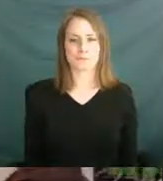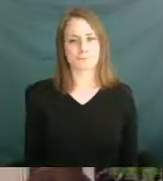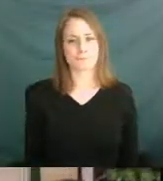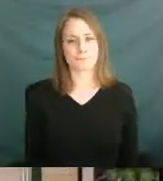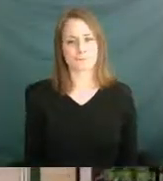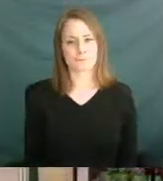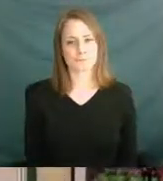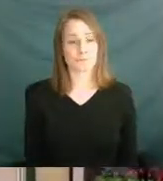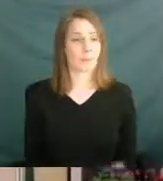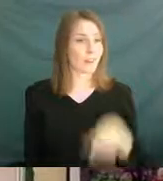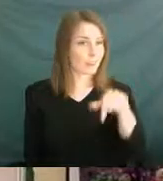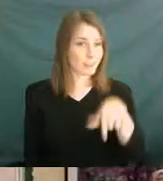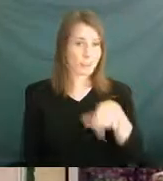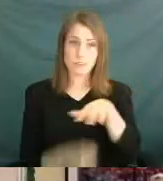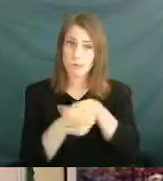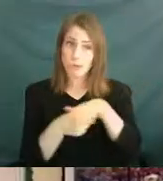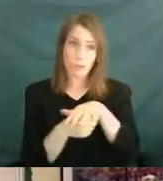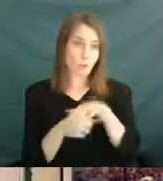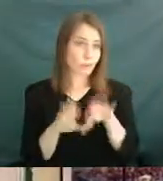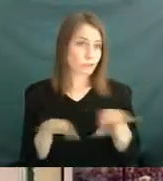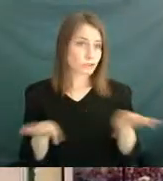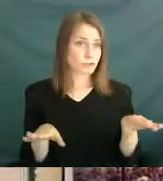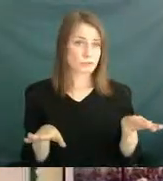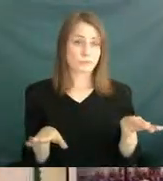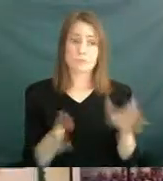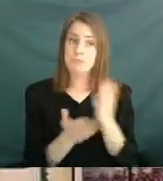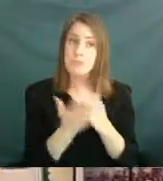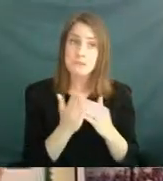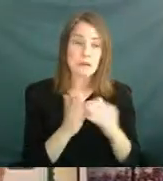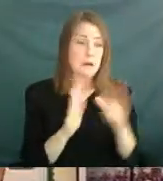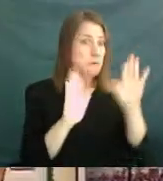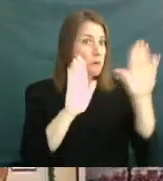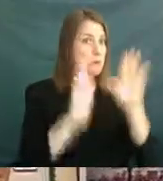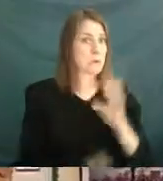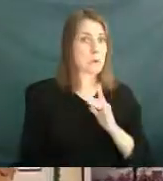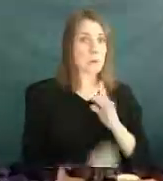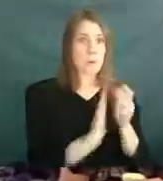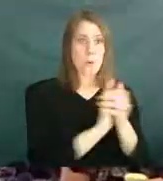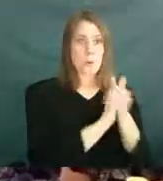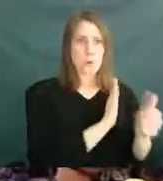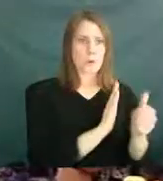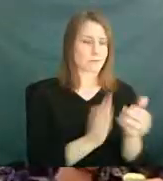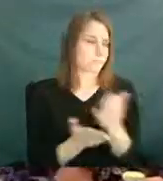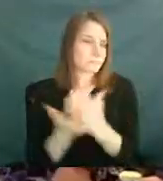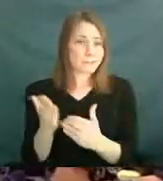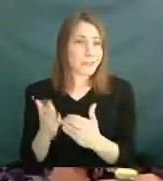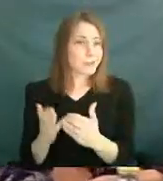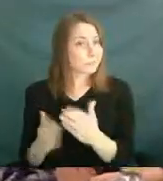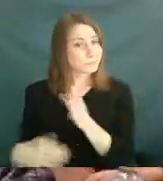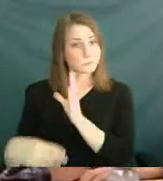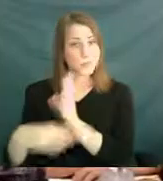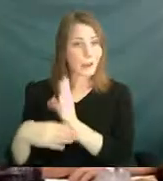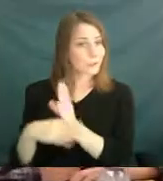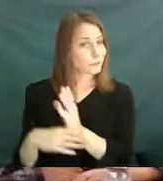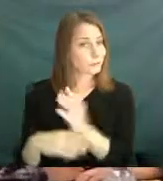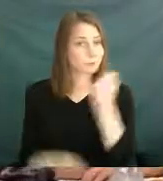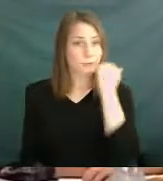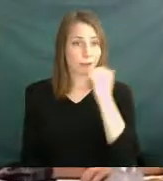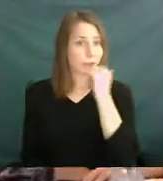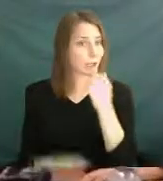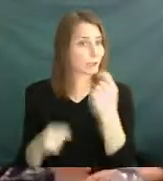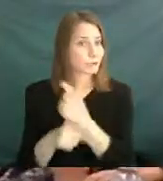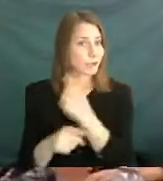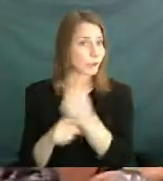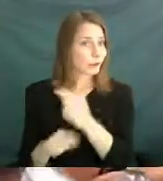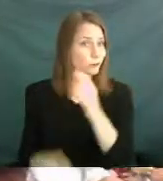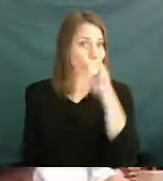These are neighborhood children. Some of them have extraordinary ability, and some of them are just your average, regular, everyday, run-of-the-mill kid.